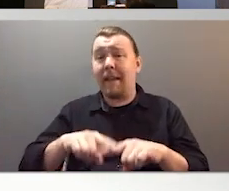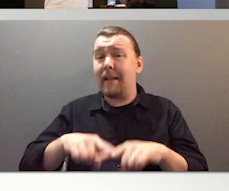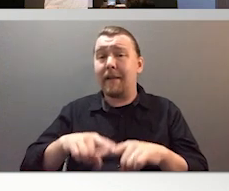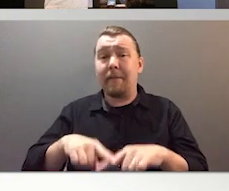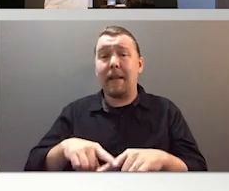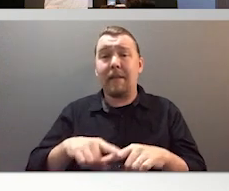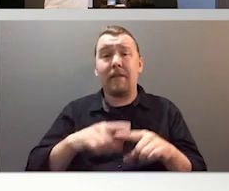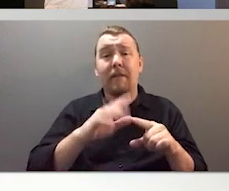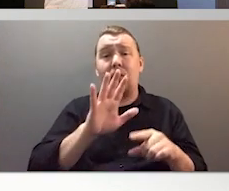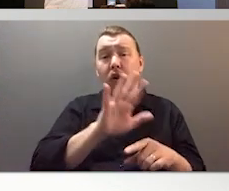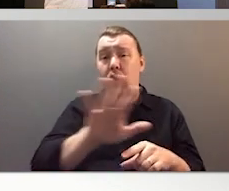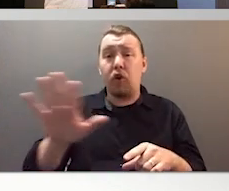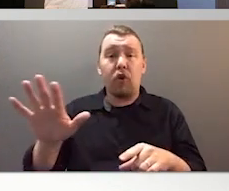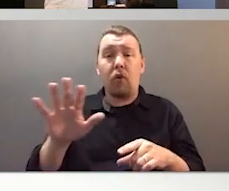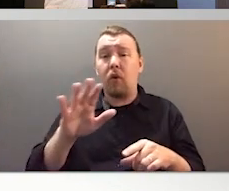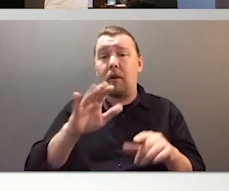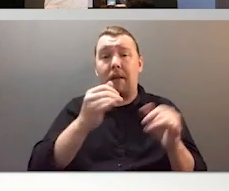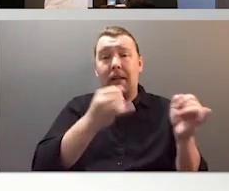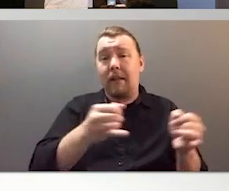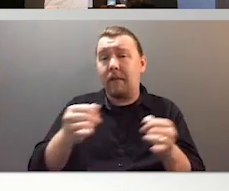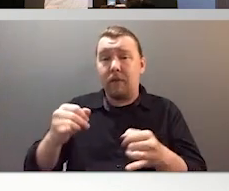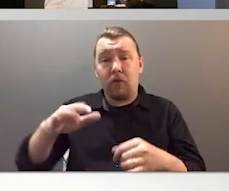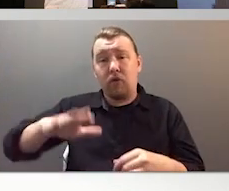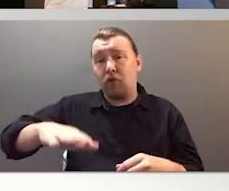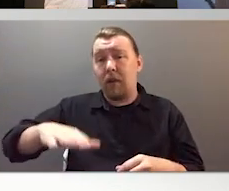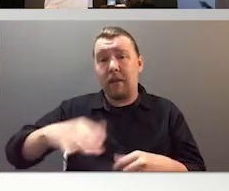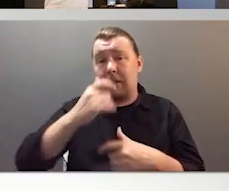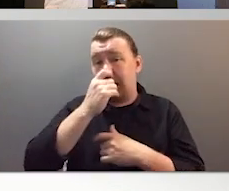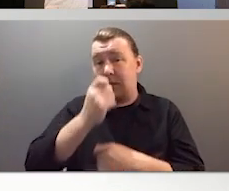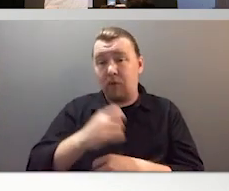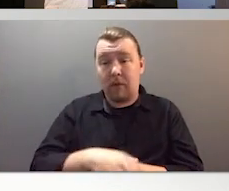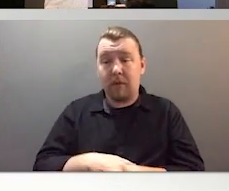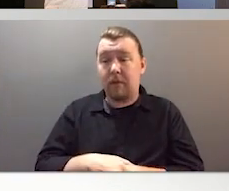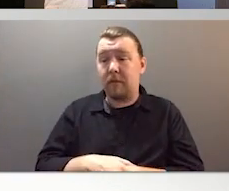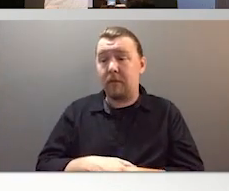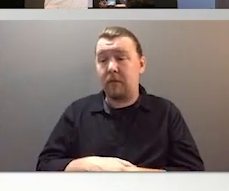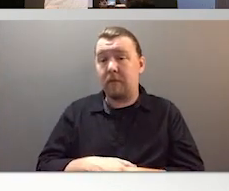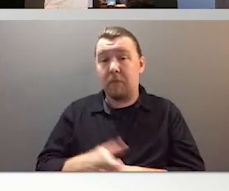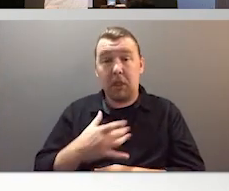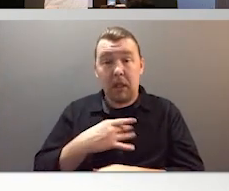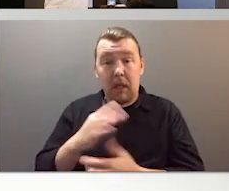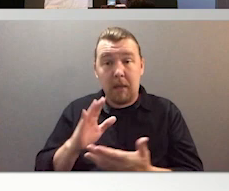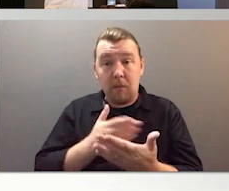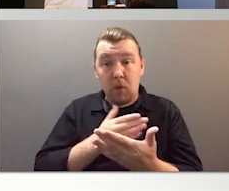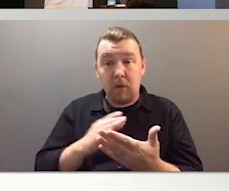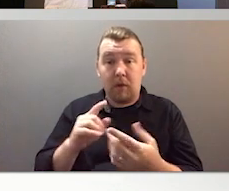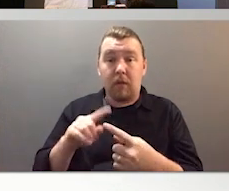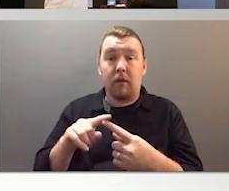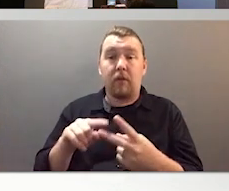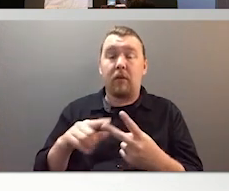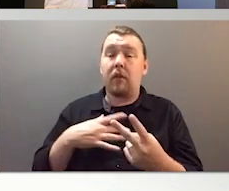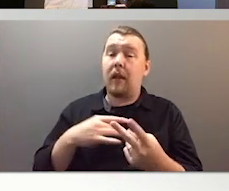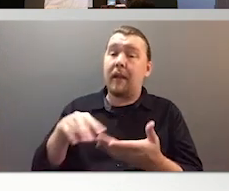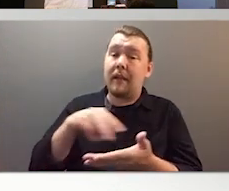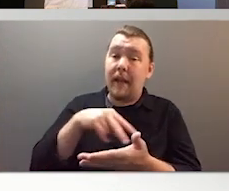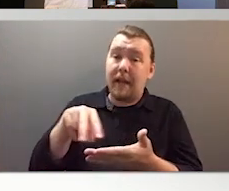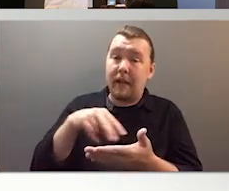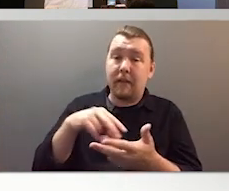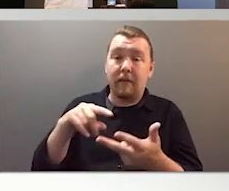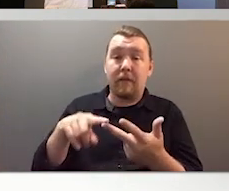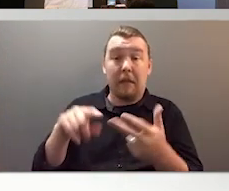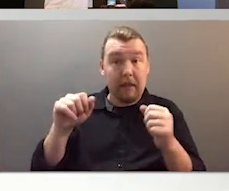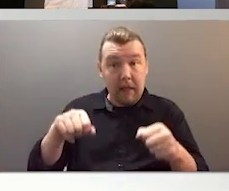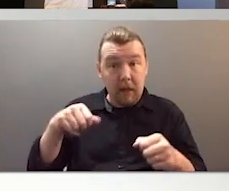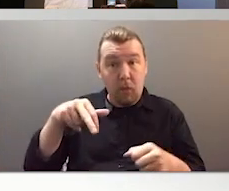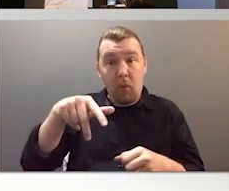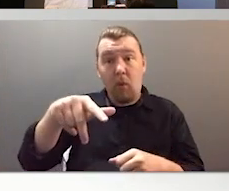Do we like movement? Can we take walks? There's so many different things that we could do. I just don't know enough about the